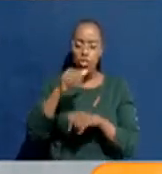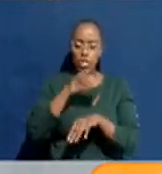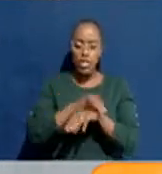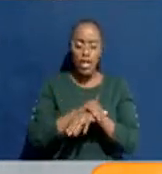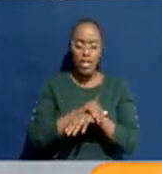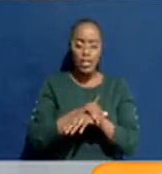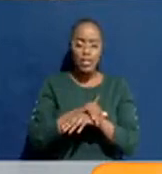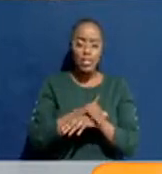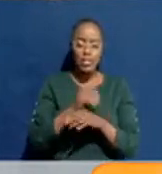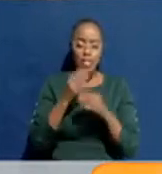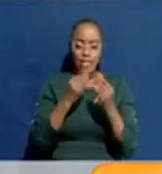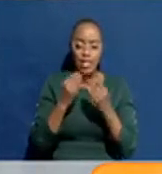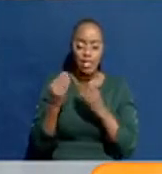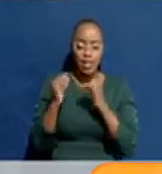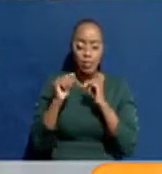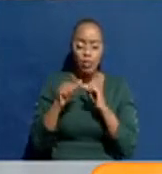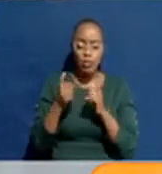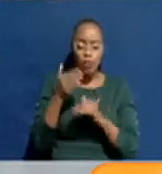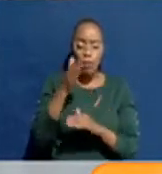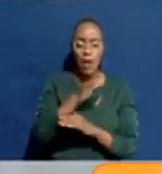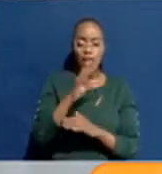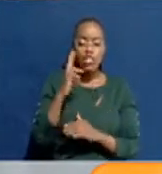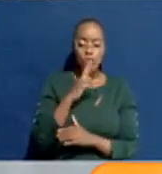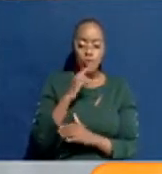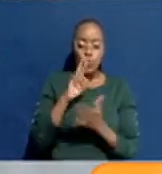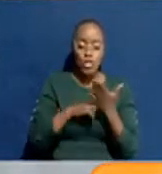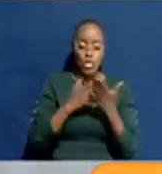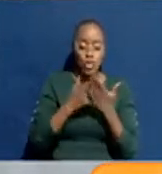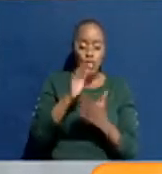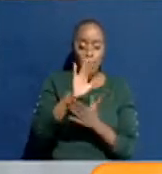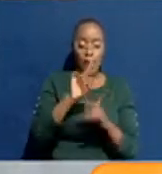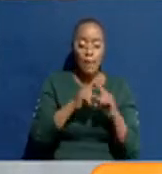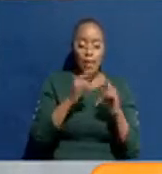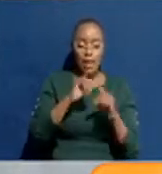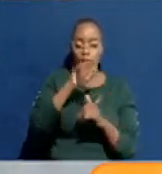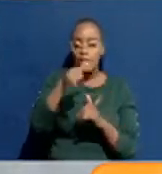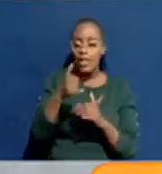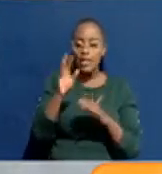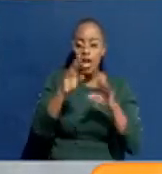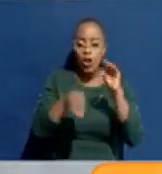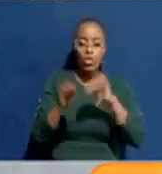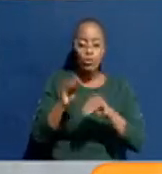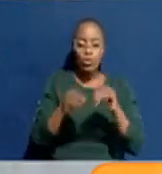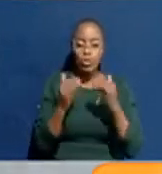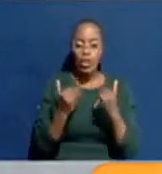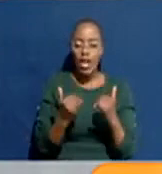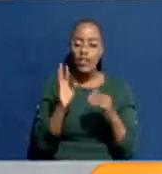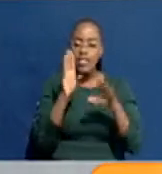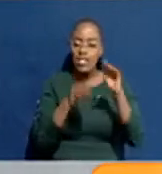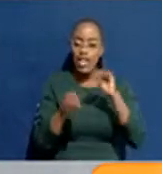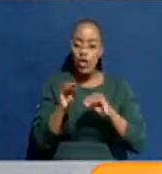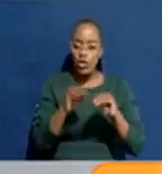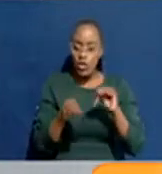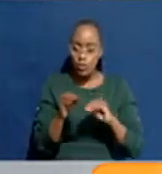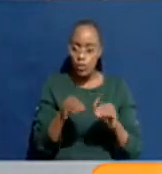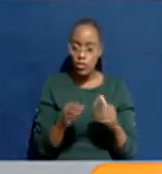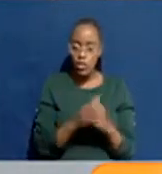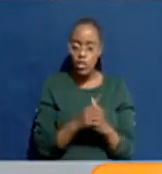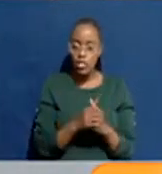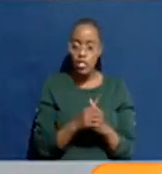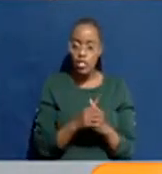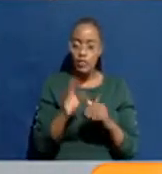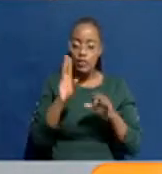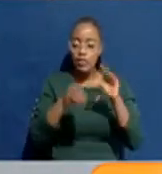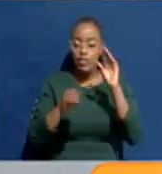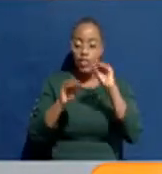ceases being that you can take back your resources, but now you it's just a tax. It's a contribution. It's a contribution